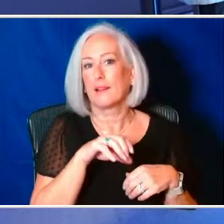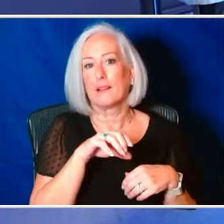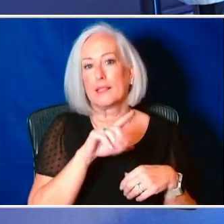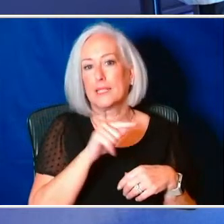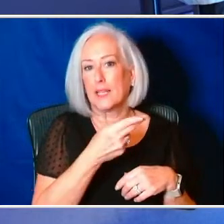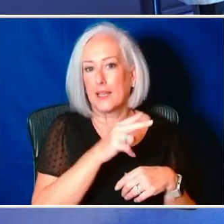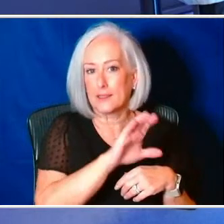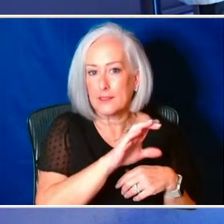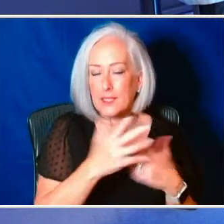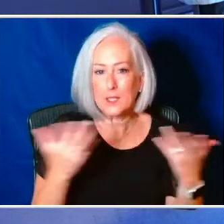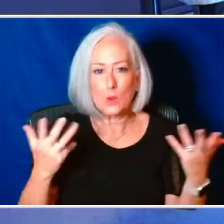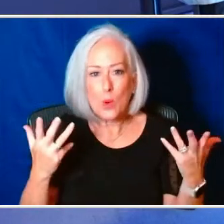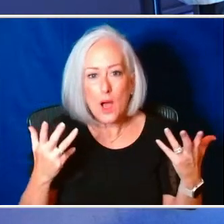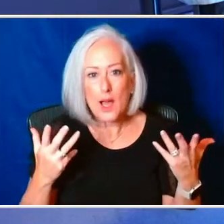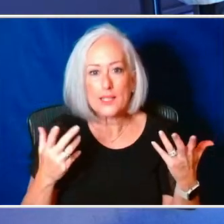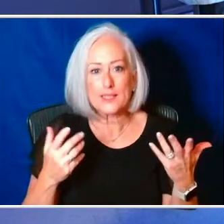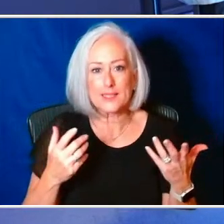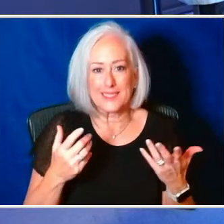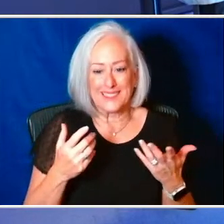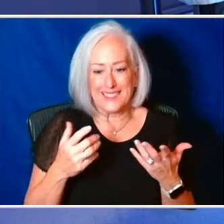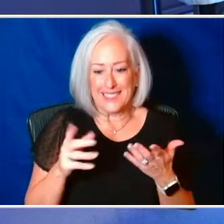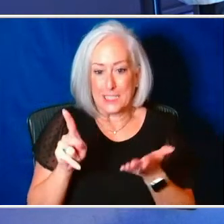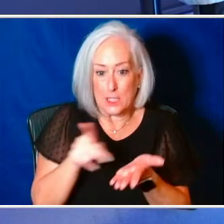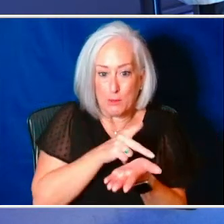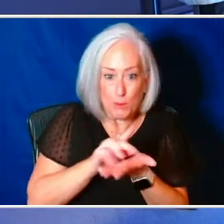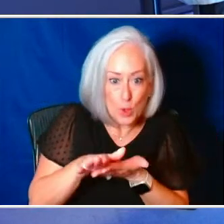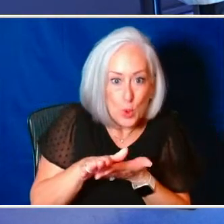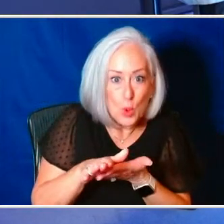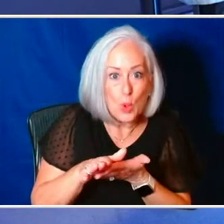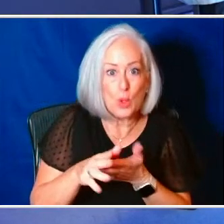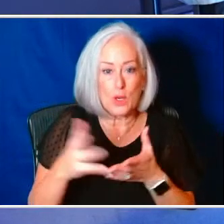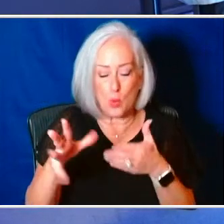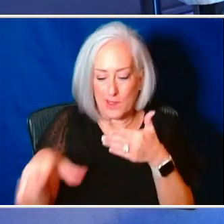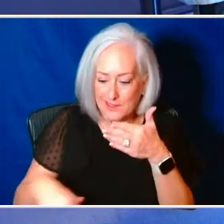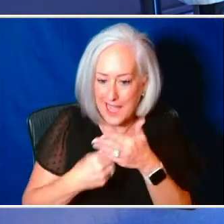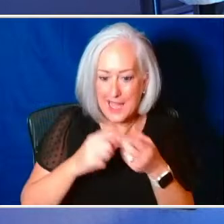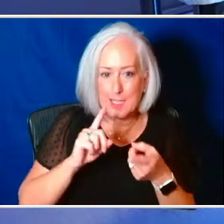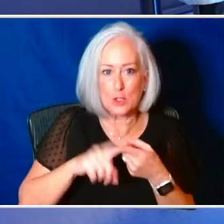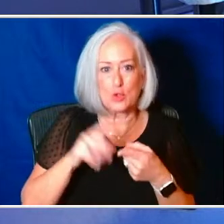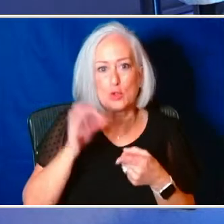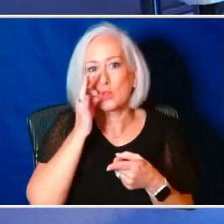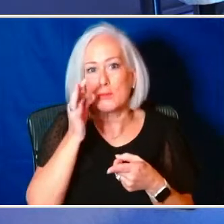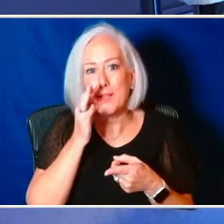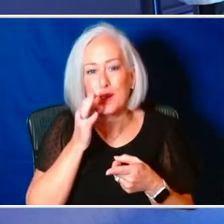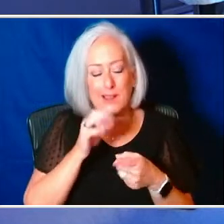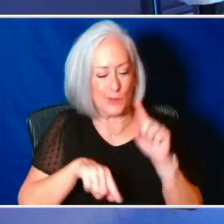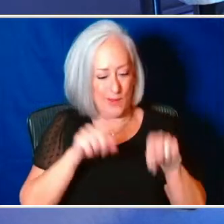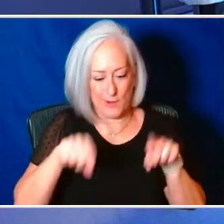getting, what are the additive ingredients inside the marijuana that you're smoking? All those